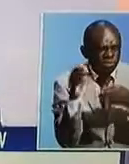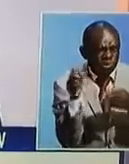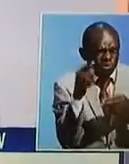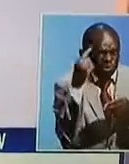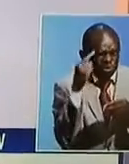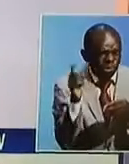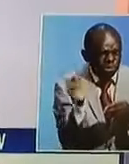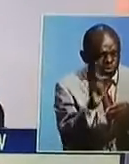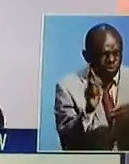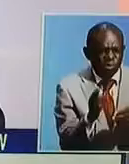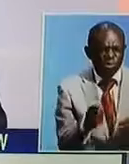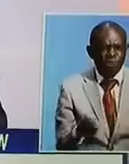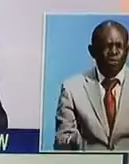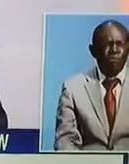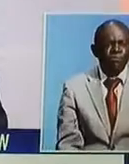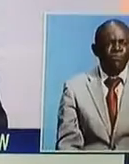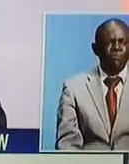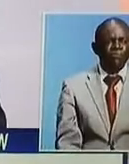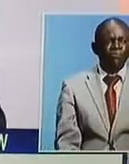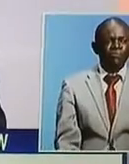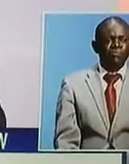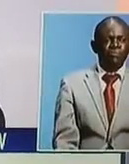the overall